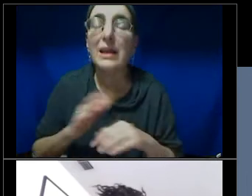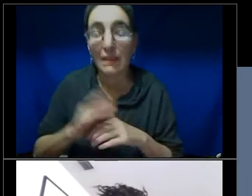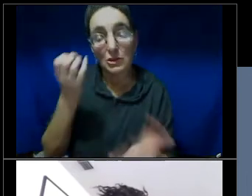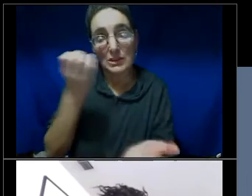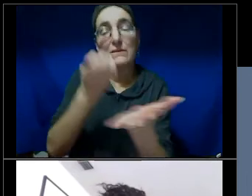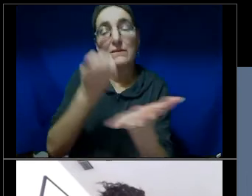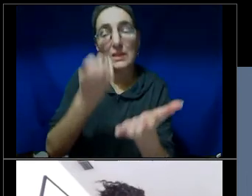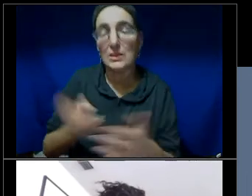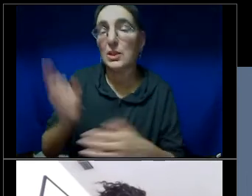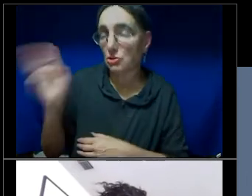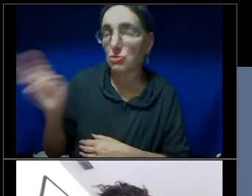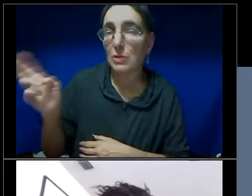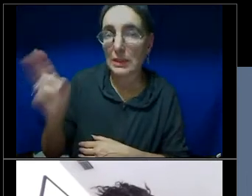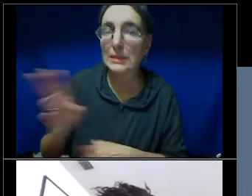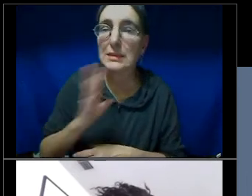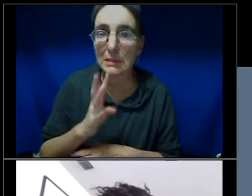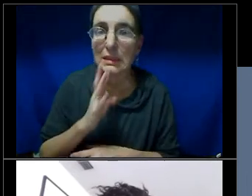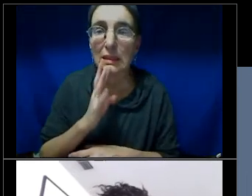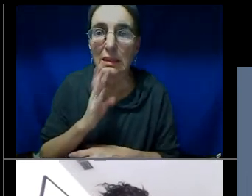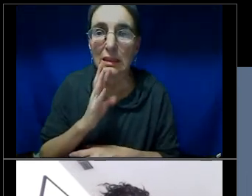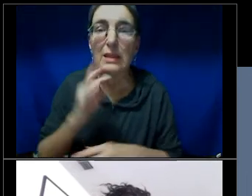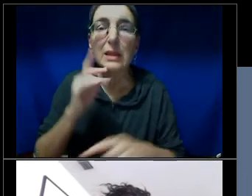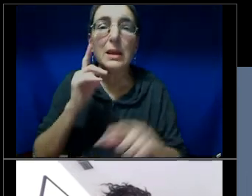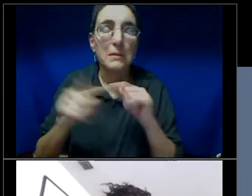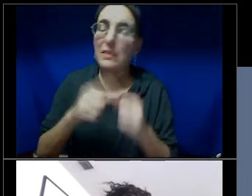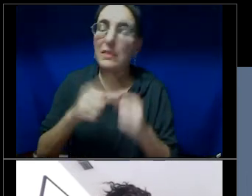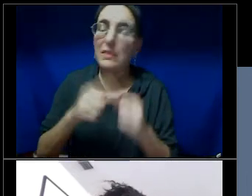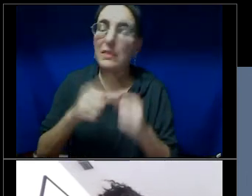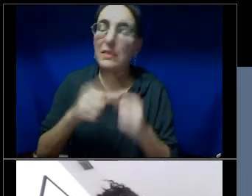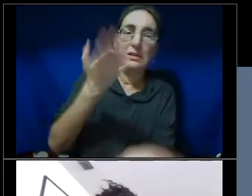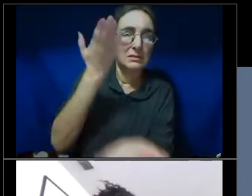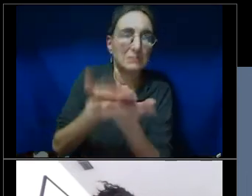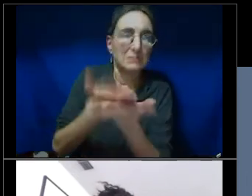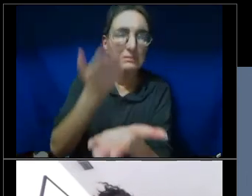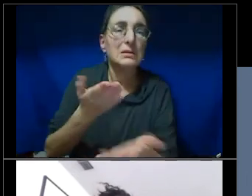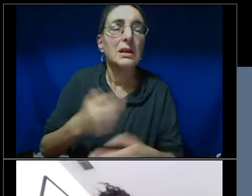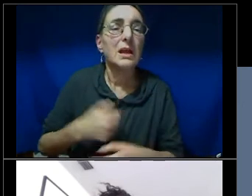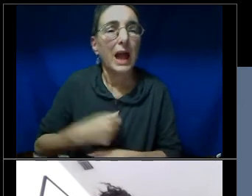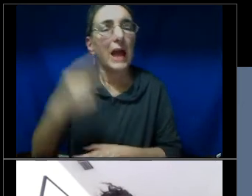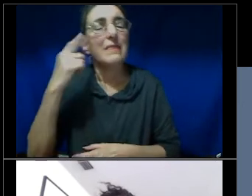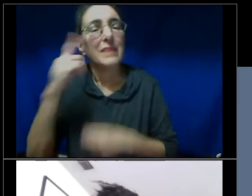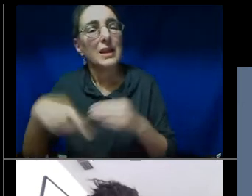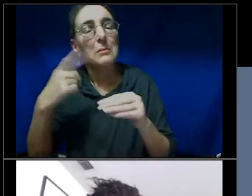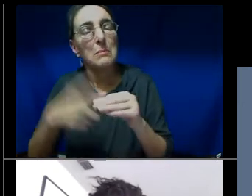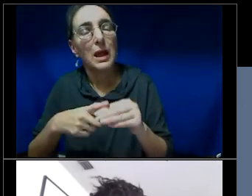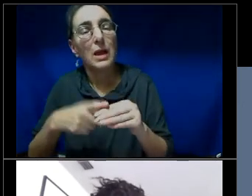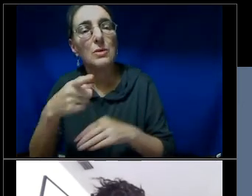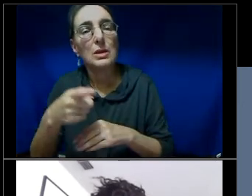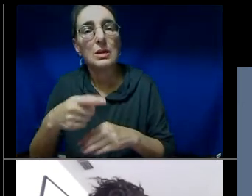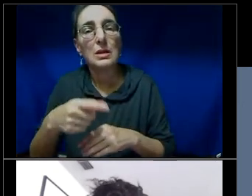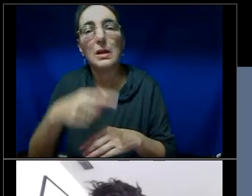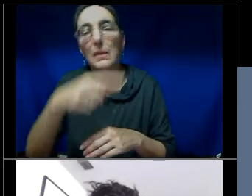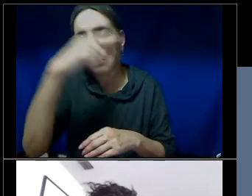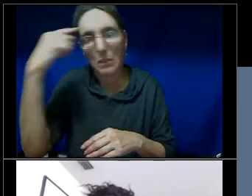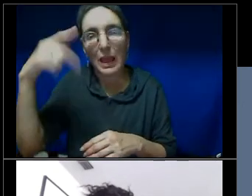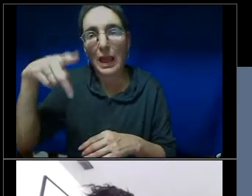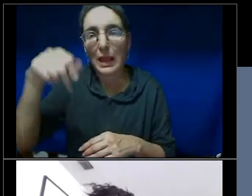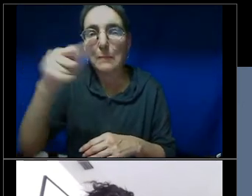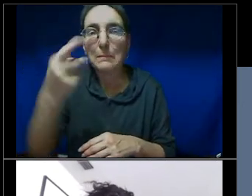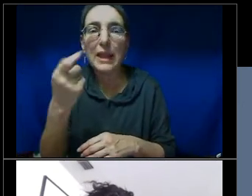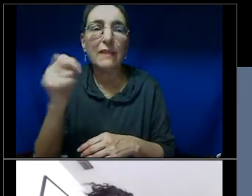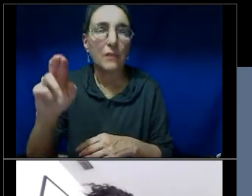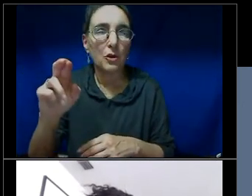very long thing, but you can look for it. There's evidence out there. And I think about actually a lot of the Black Panther movement in a lot of the